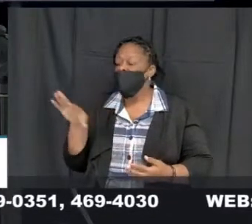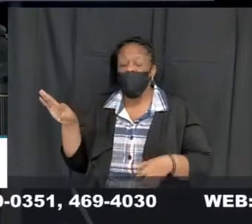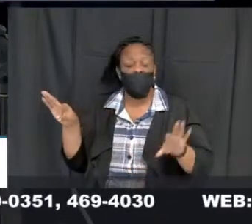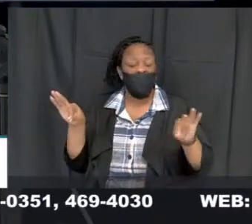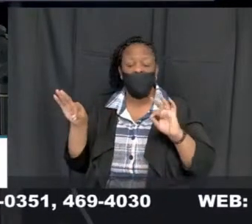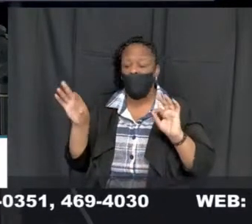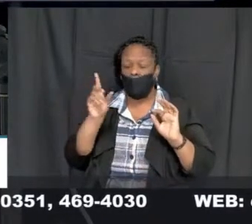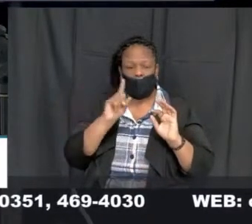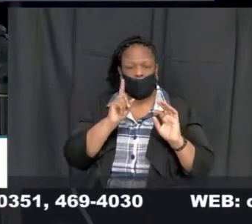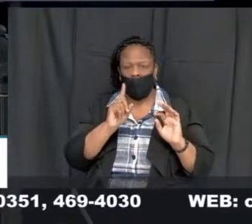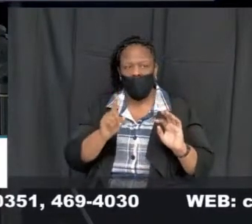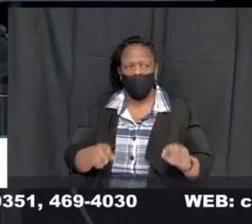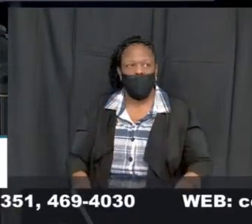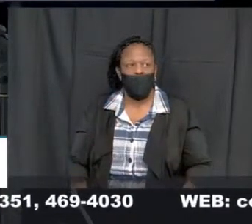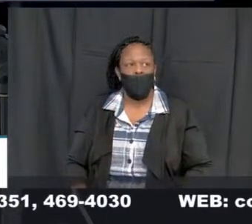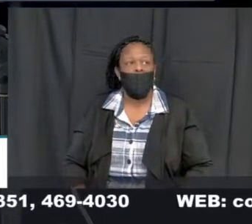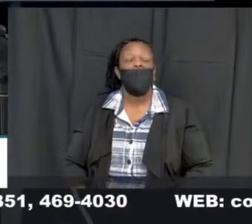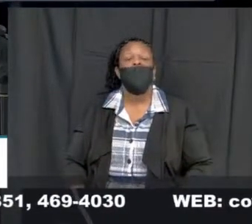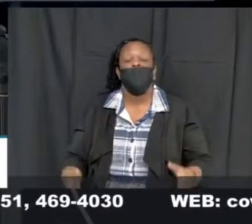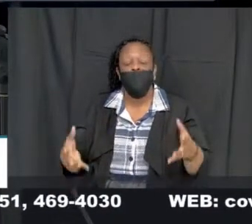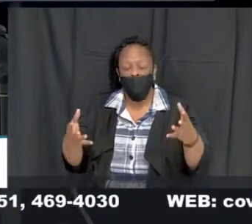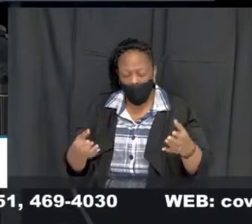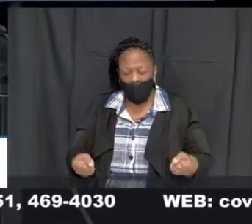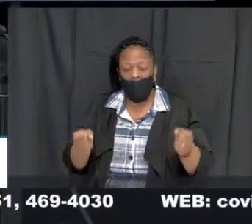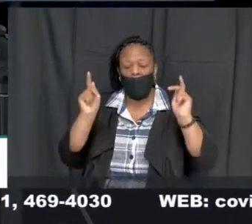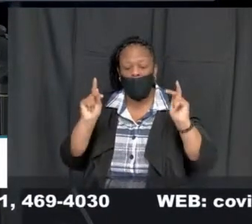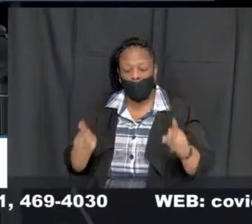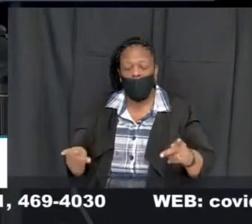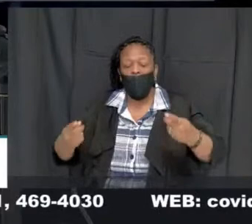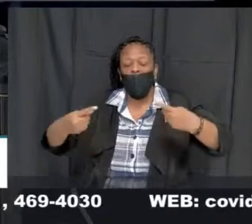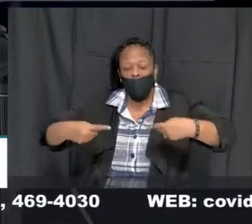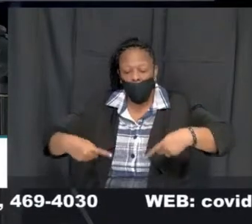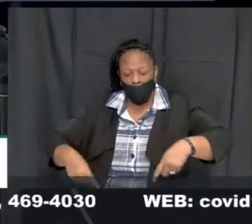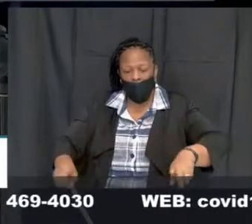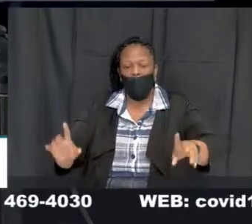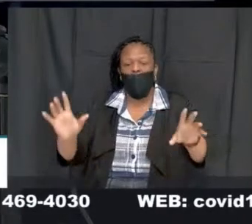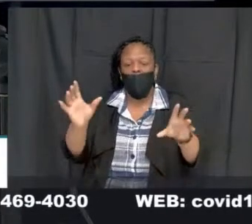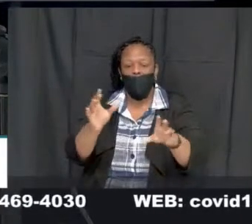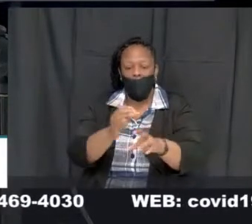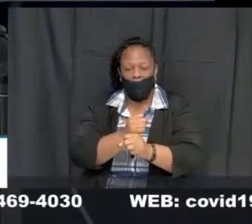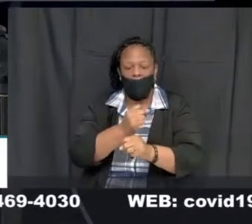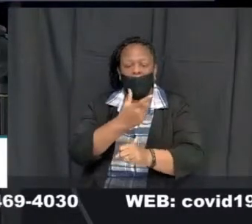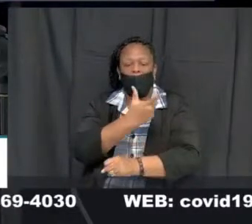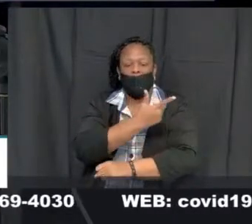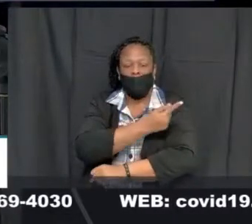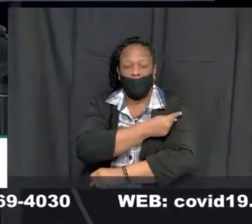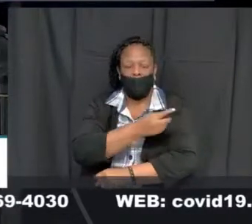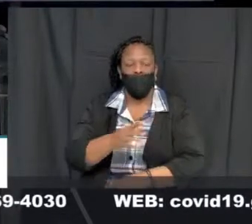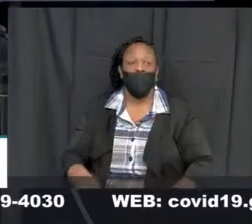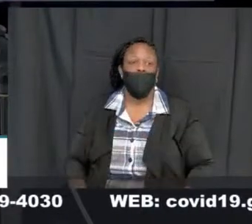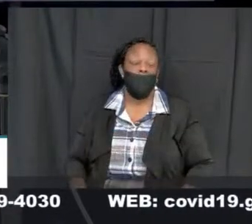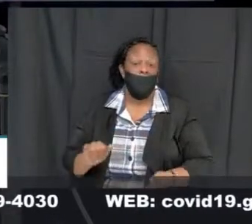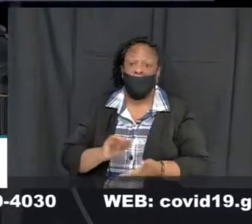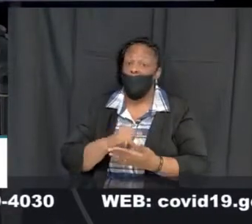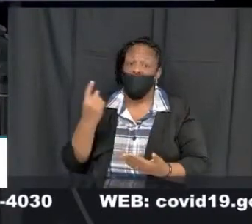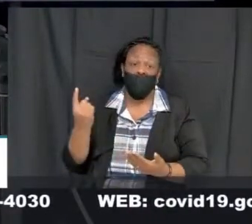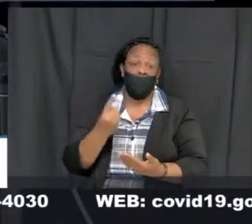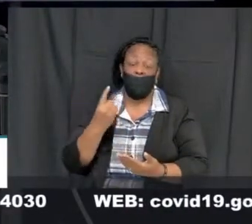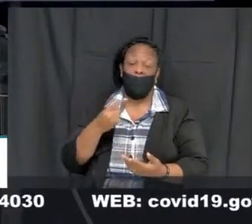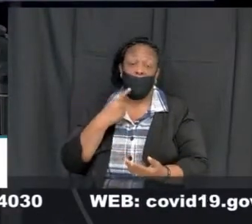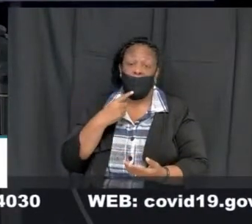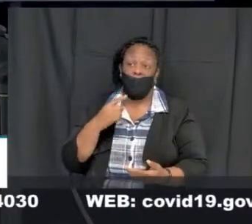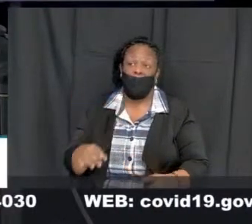And this is the lead infectious disease person, probably one of the world's best, Dr. Anthony